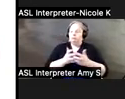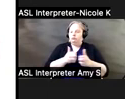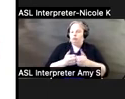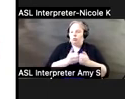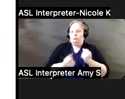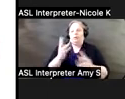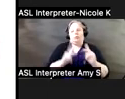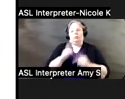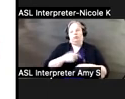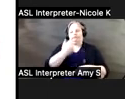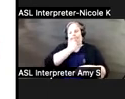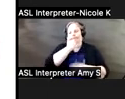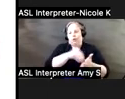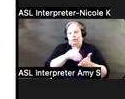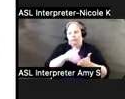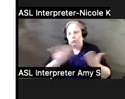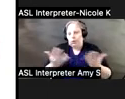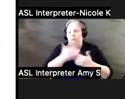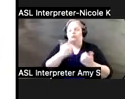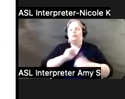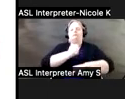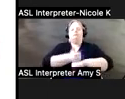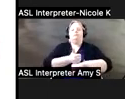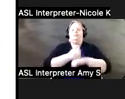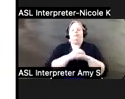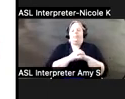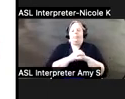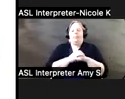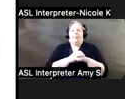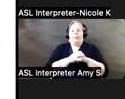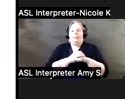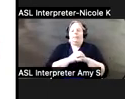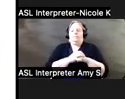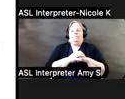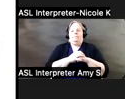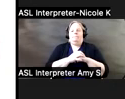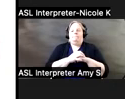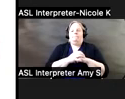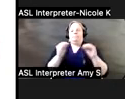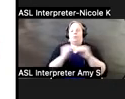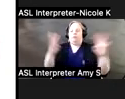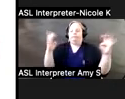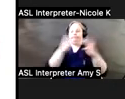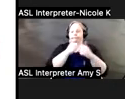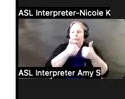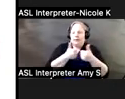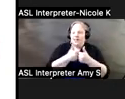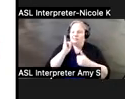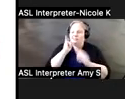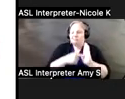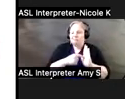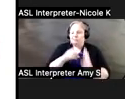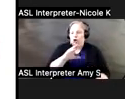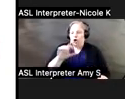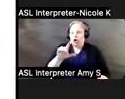think make a mistake with is they try to set it up for people for some of the more complex games like Call of Duty